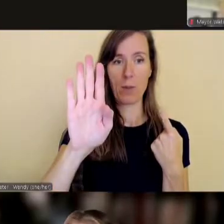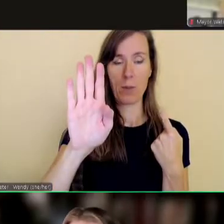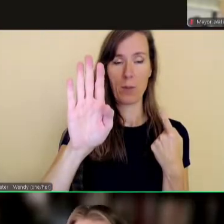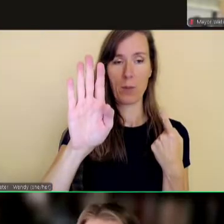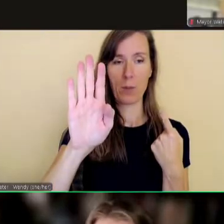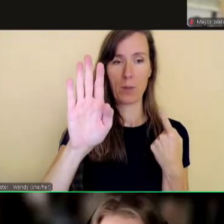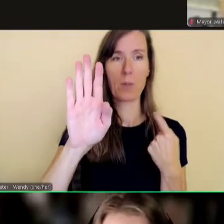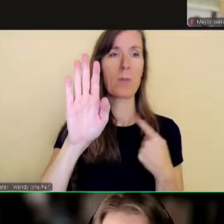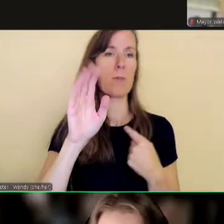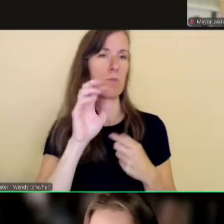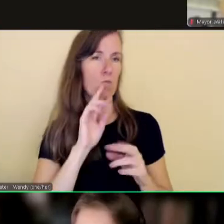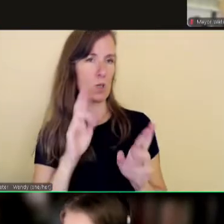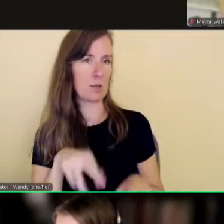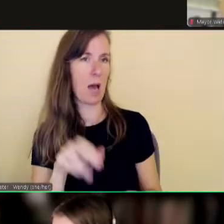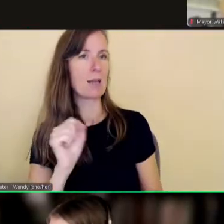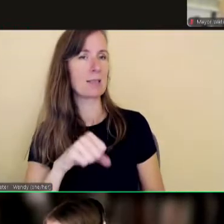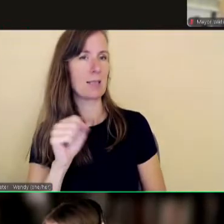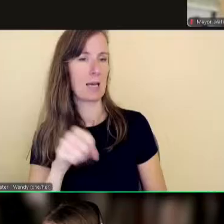I did.